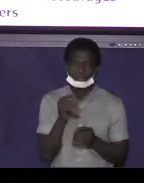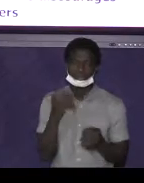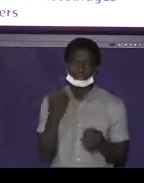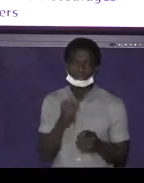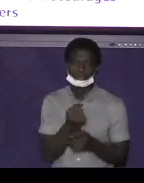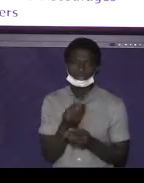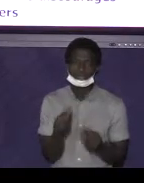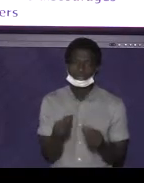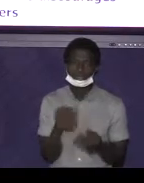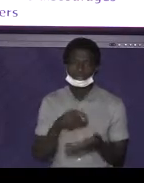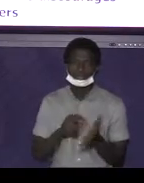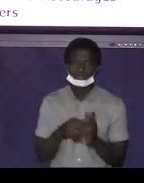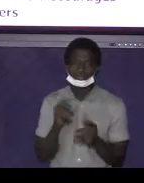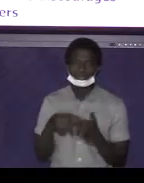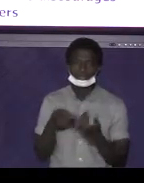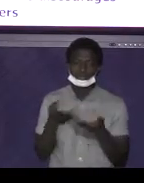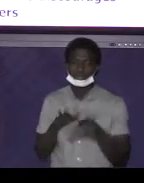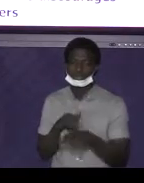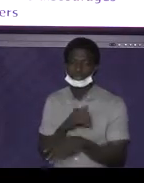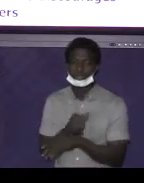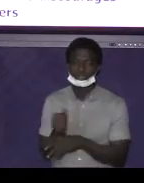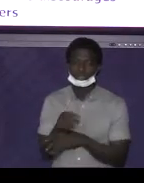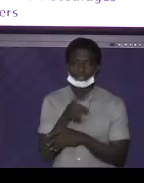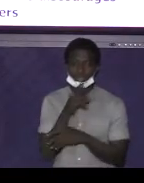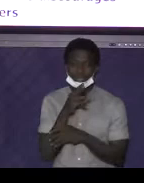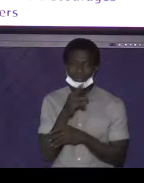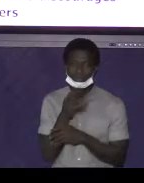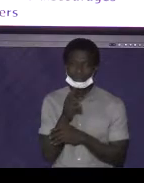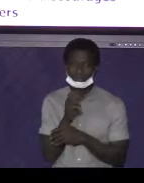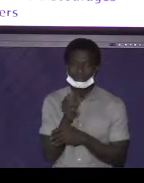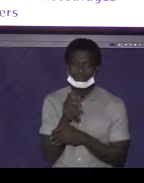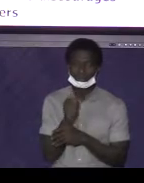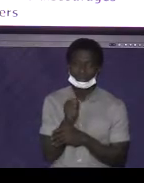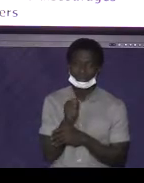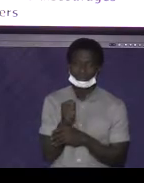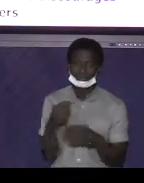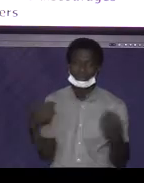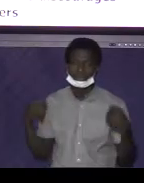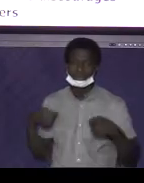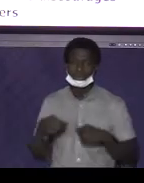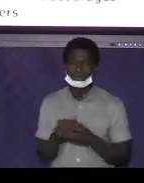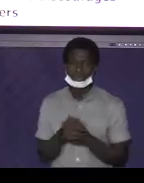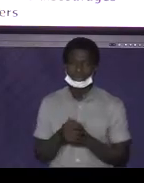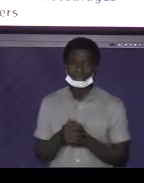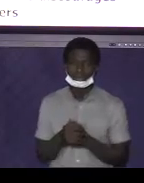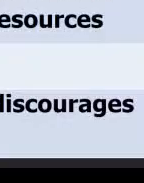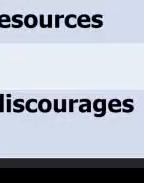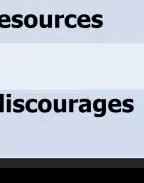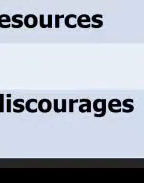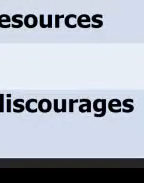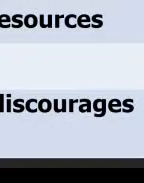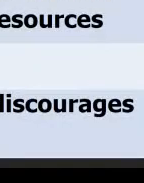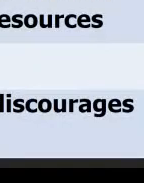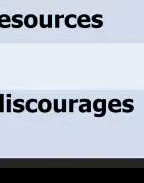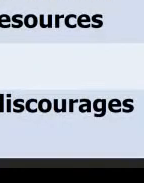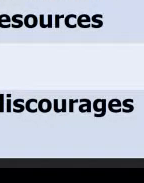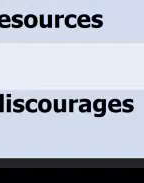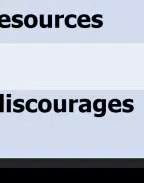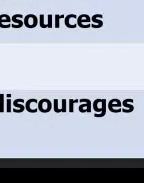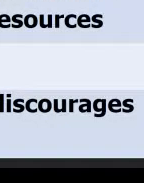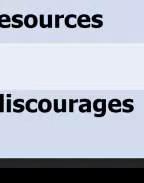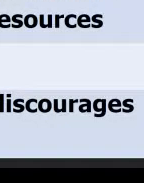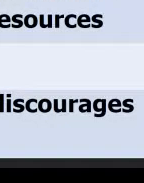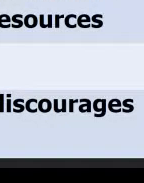die. A wet blanket. A wet blanket. That is someone